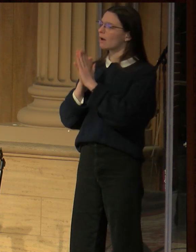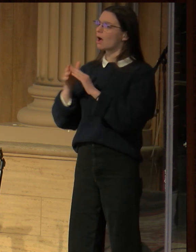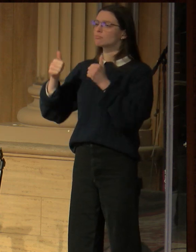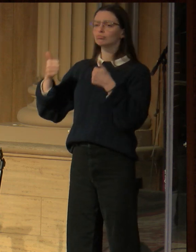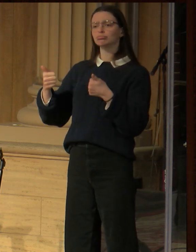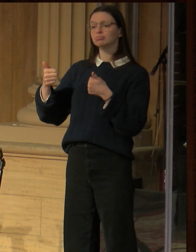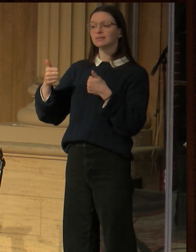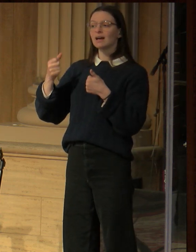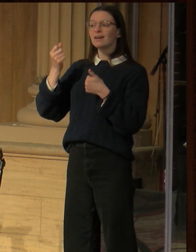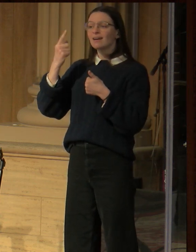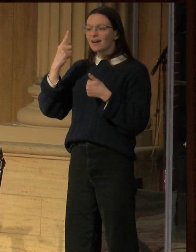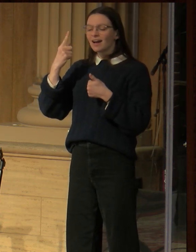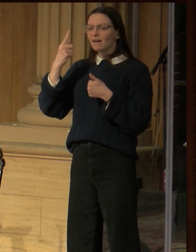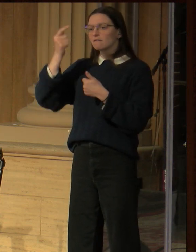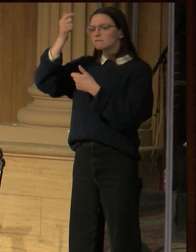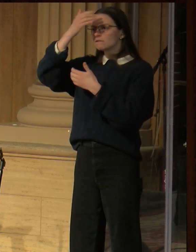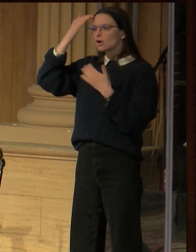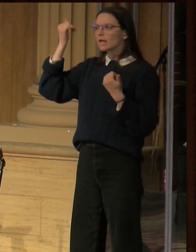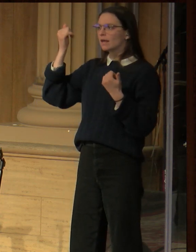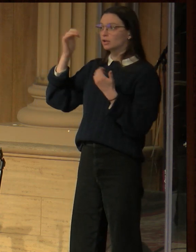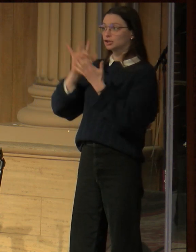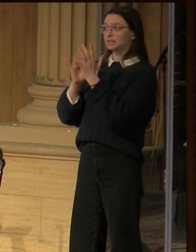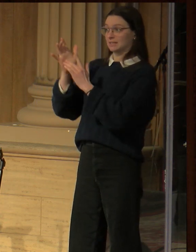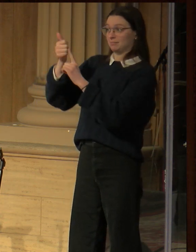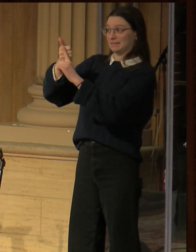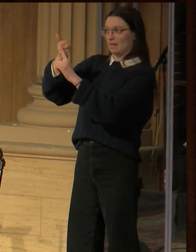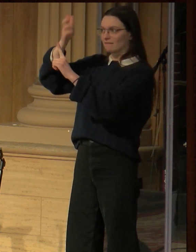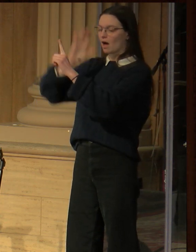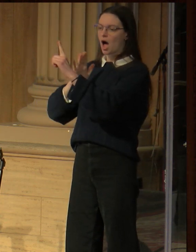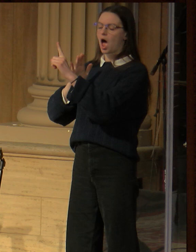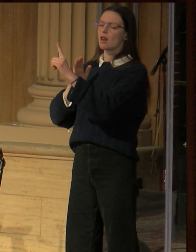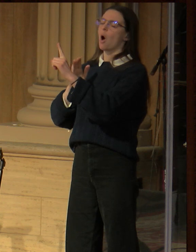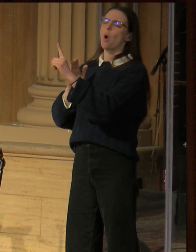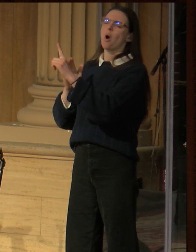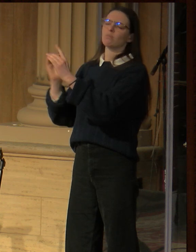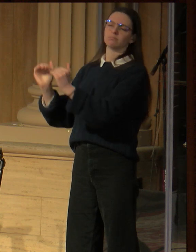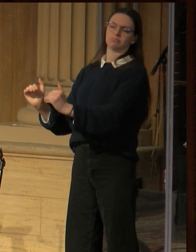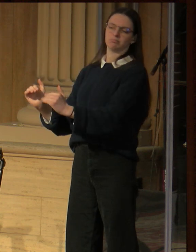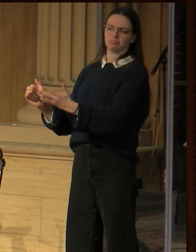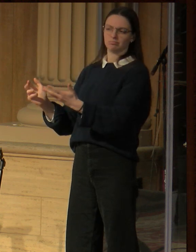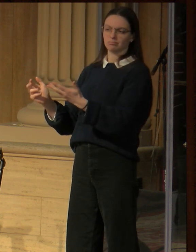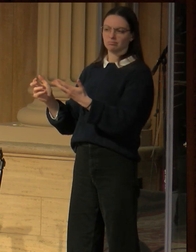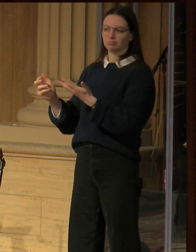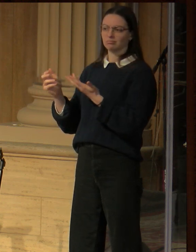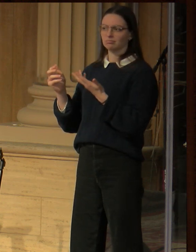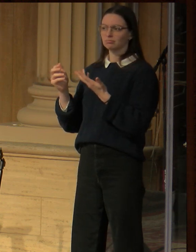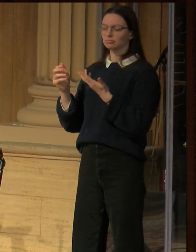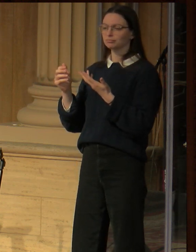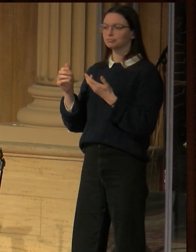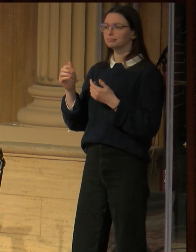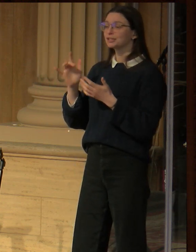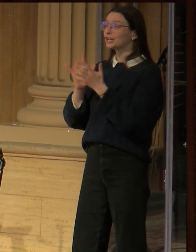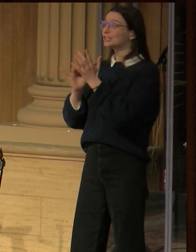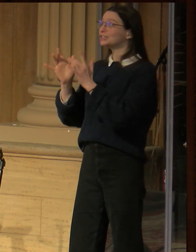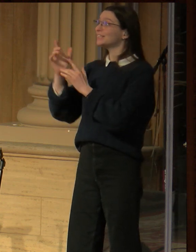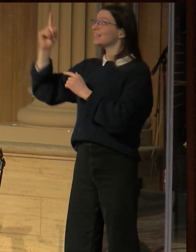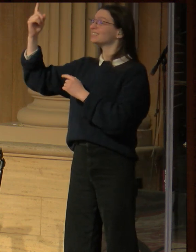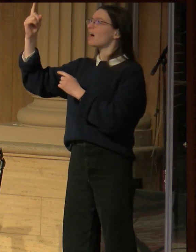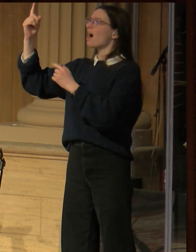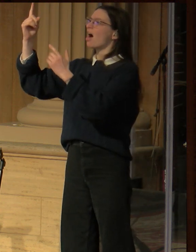stops short of worshiping him as God, of saying that he is God. It's a smaller Jesus. It's